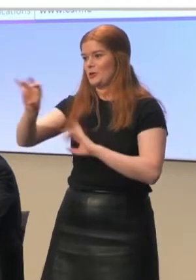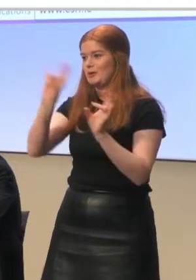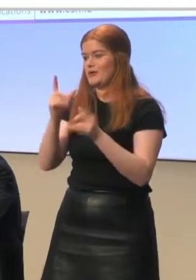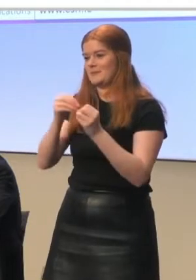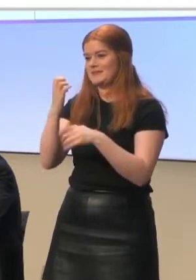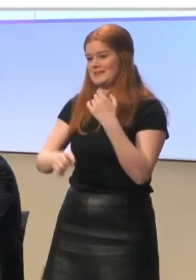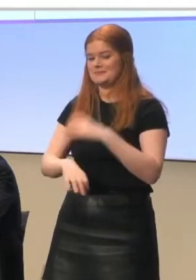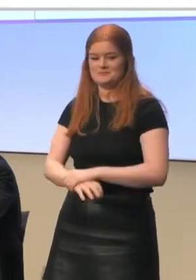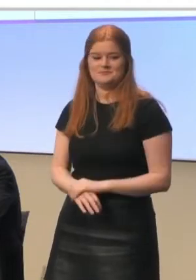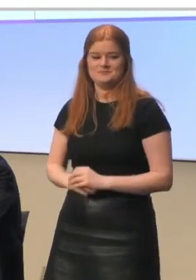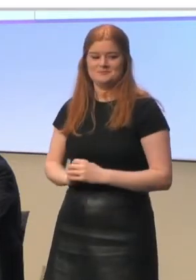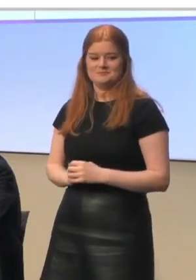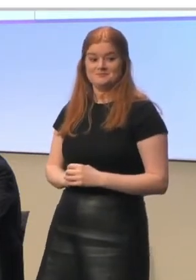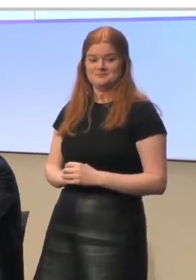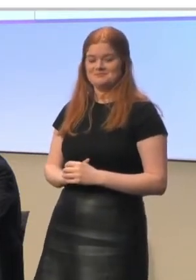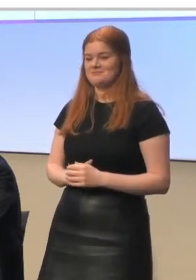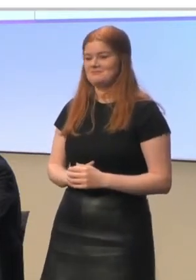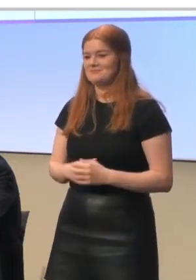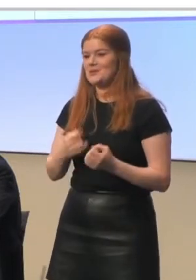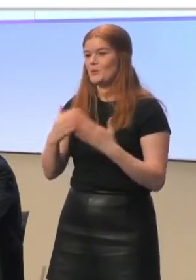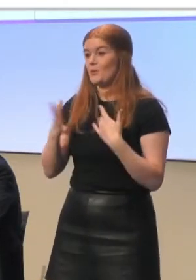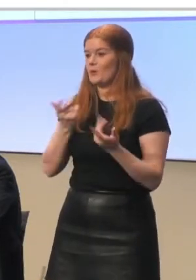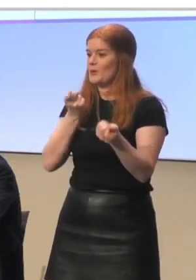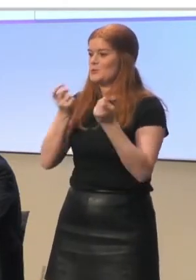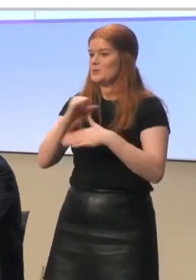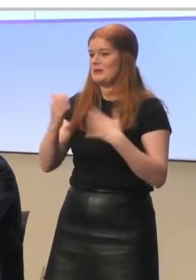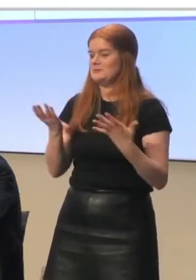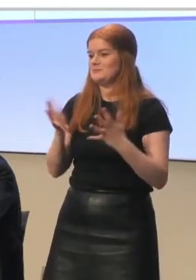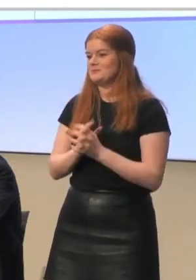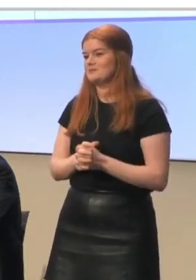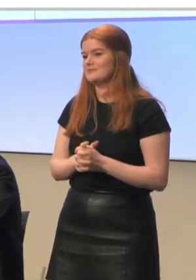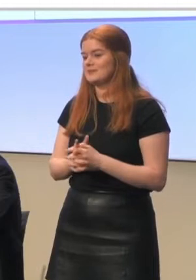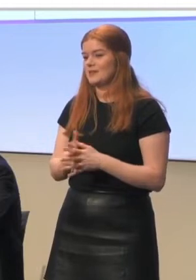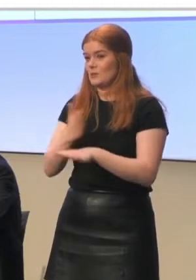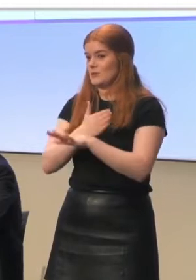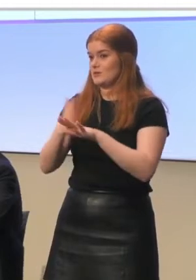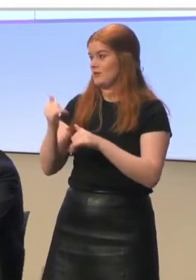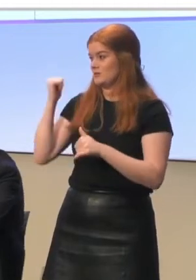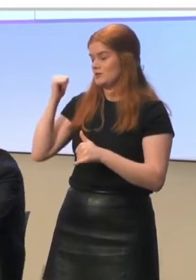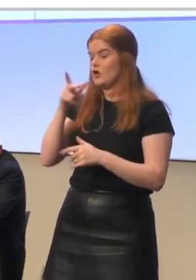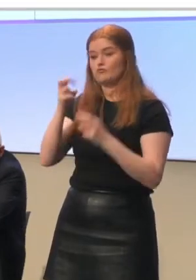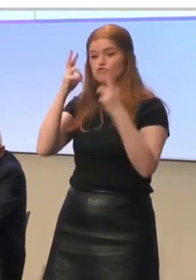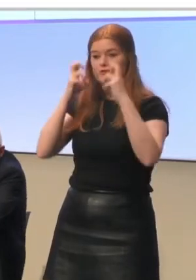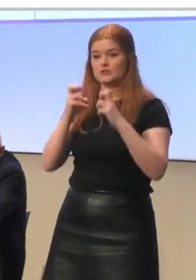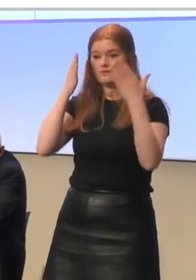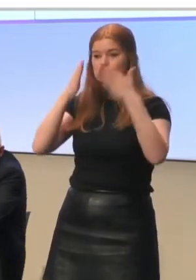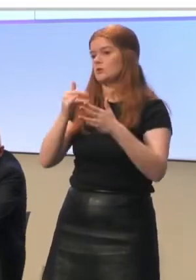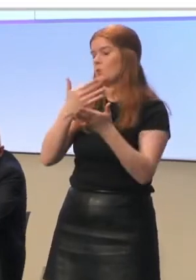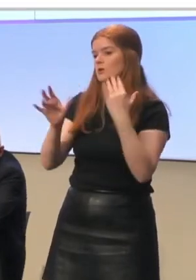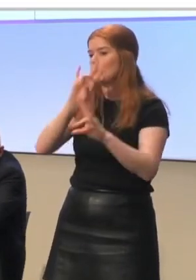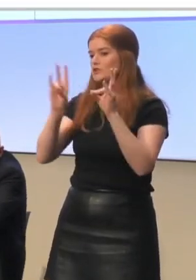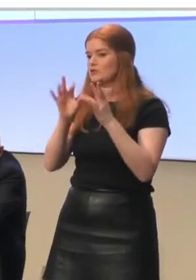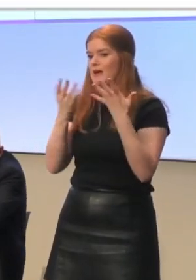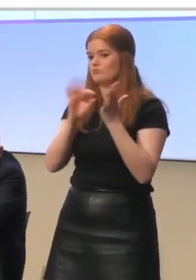end. So in terms of what we're going to be focusing on today, we'll start by outlining the research focus and the research questions guiding the